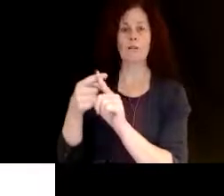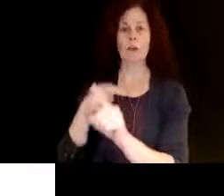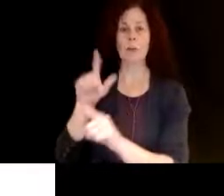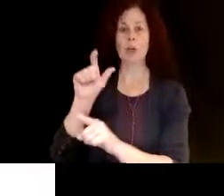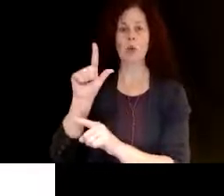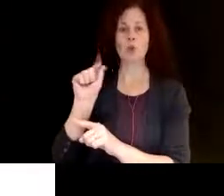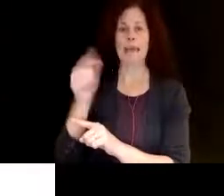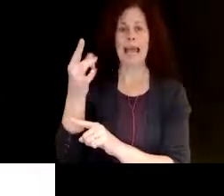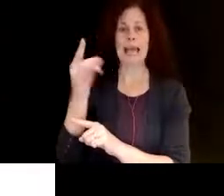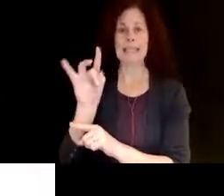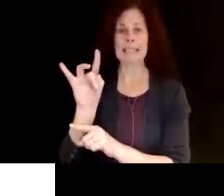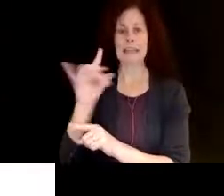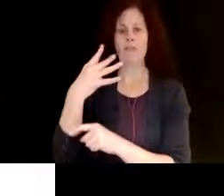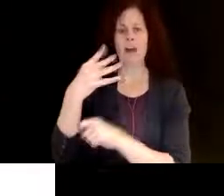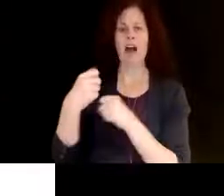American Community Survey.